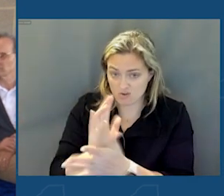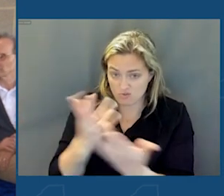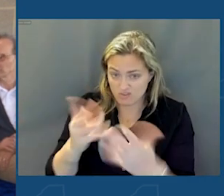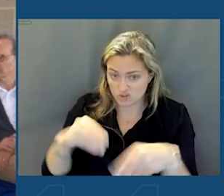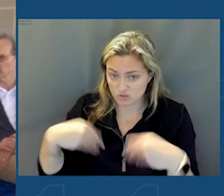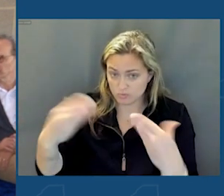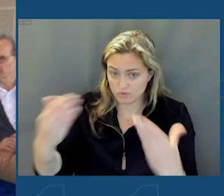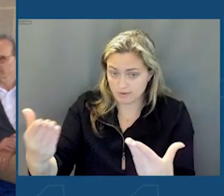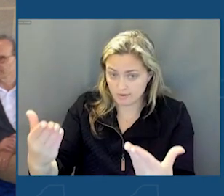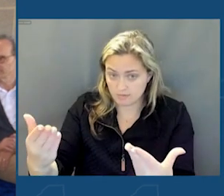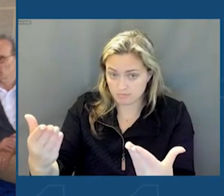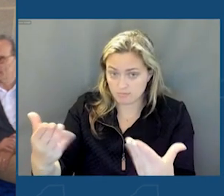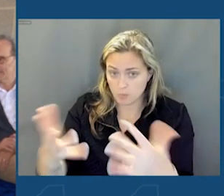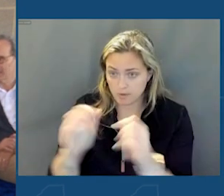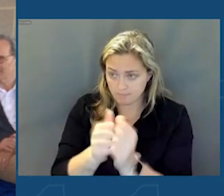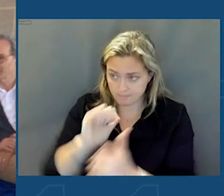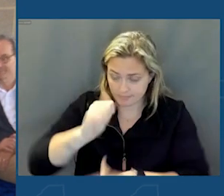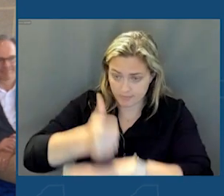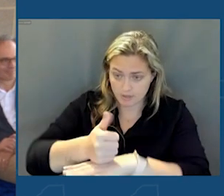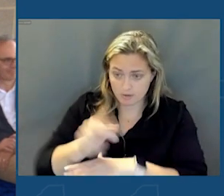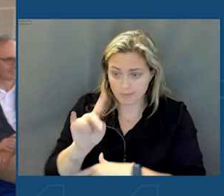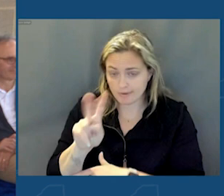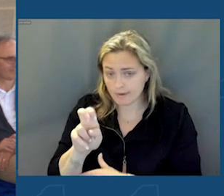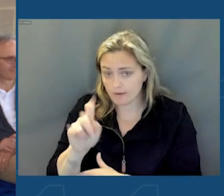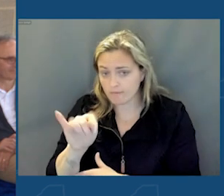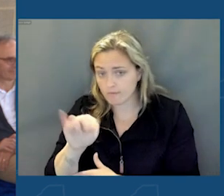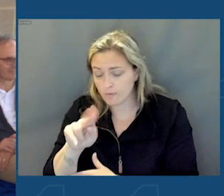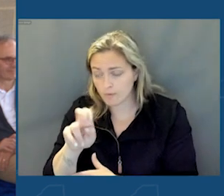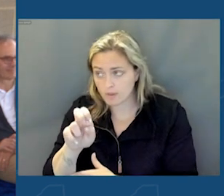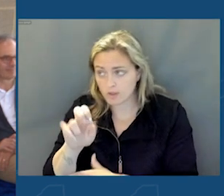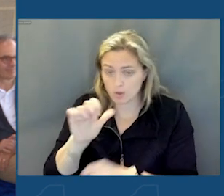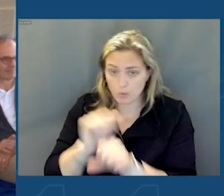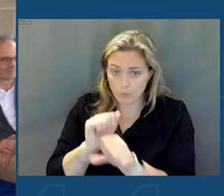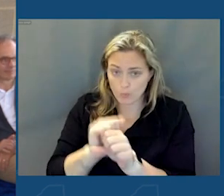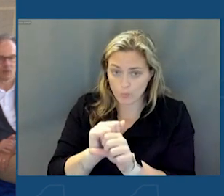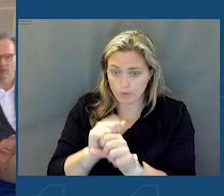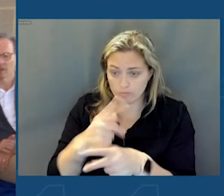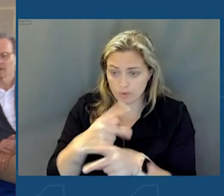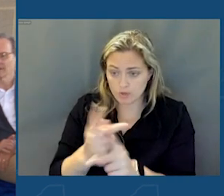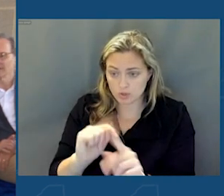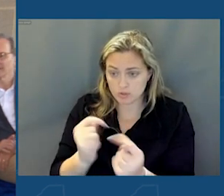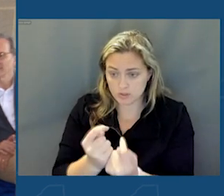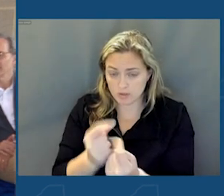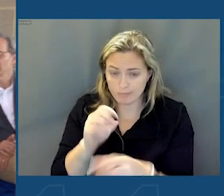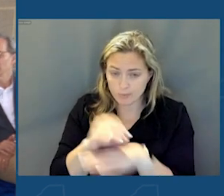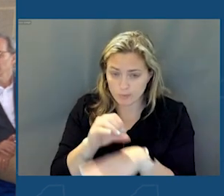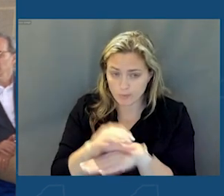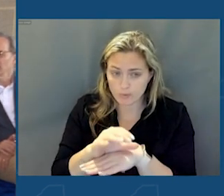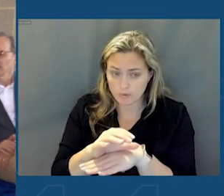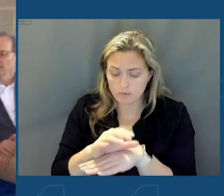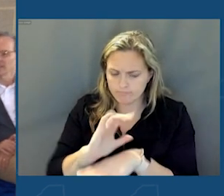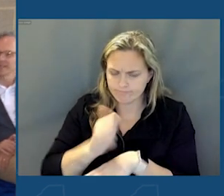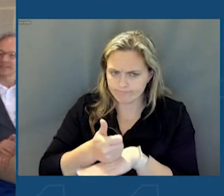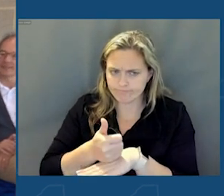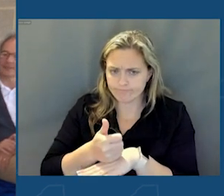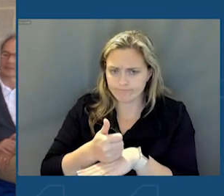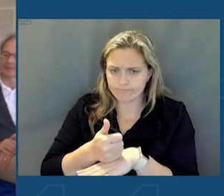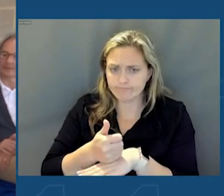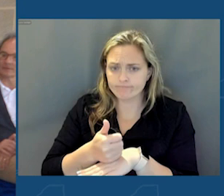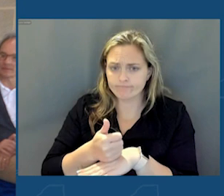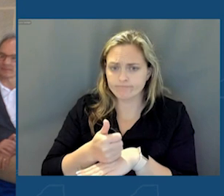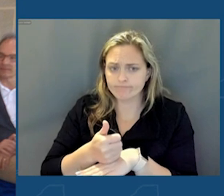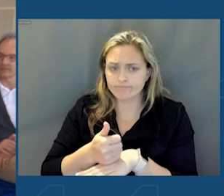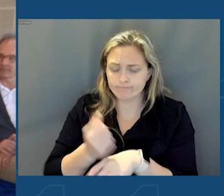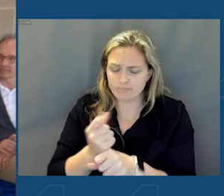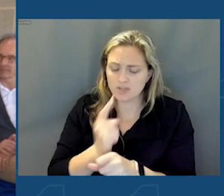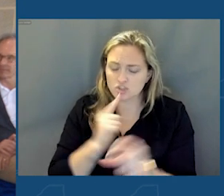put together. Dave and Darlene, we're our production consultants, put together to make this